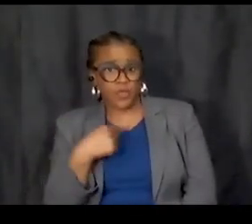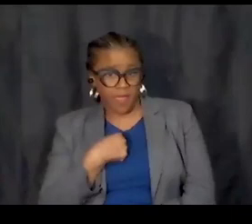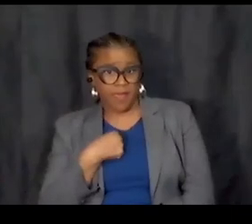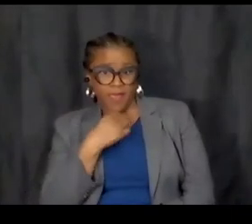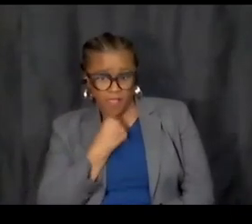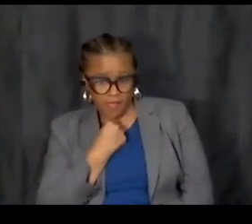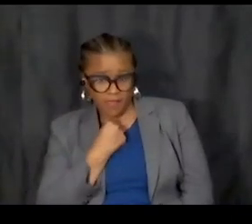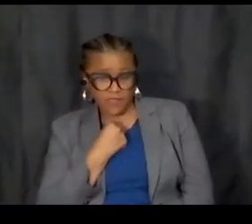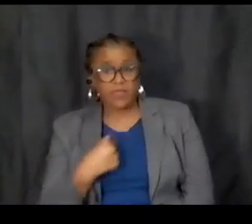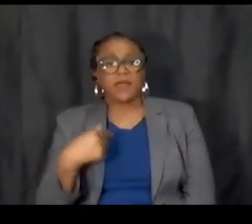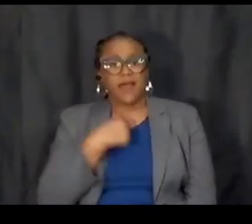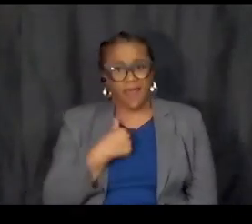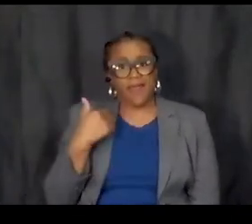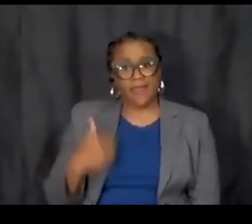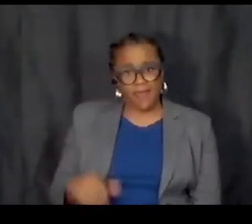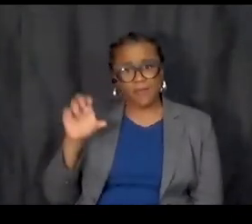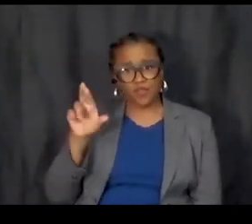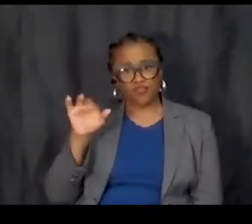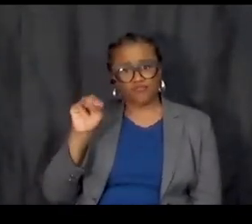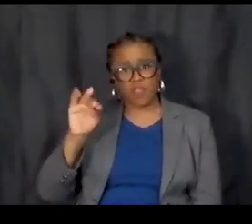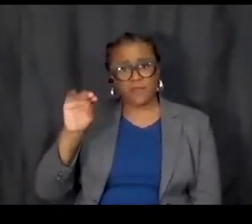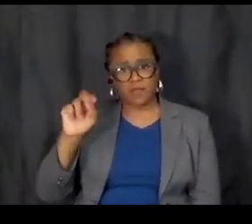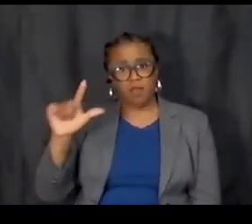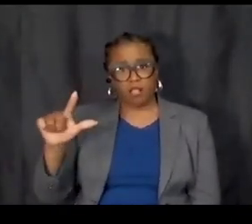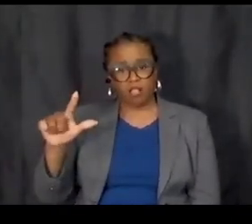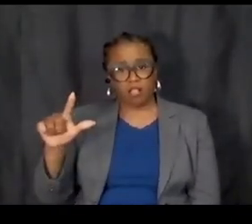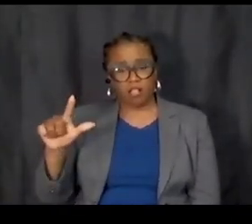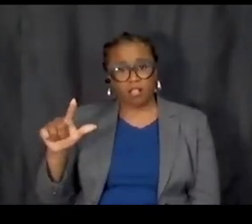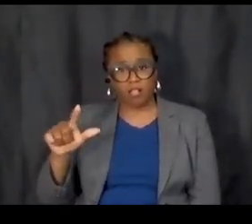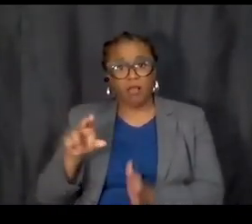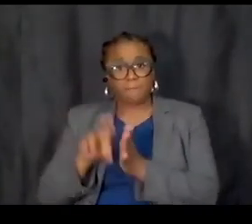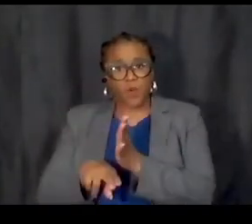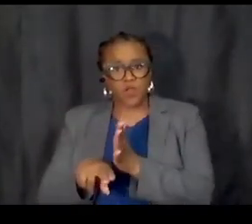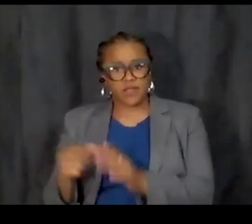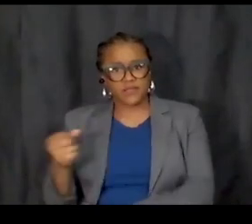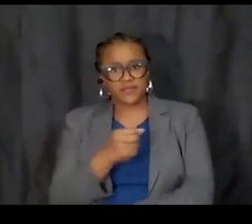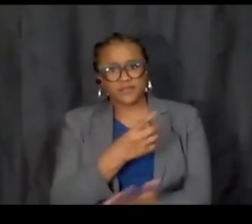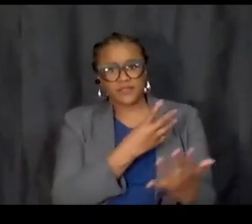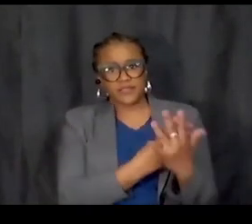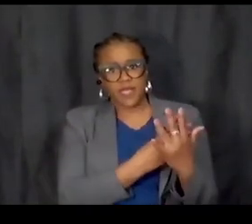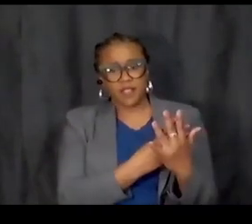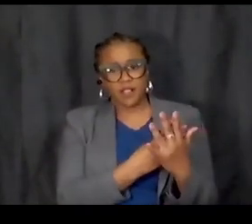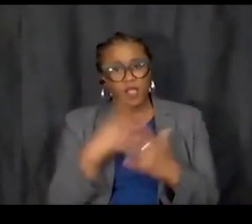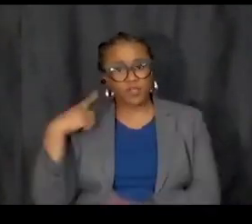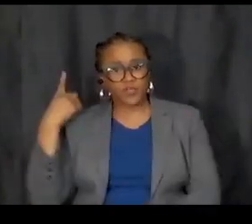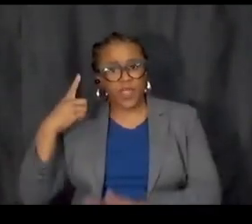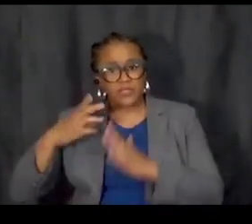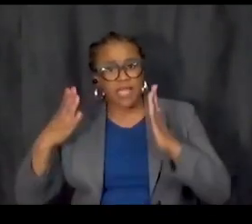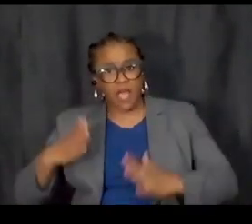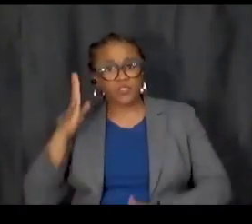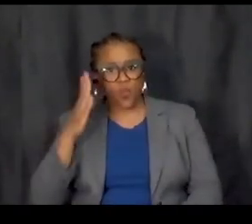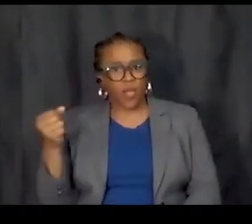And by morgue, cell, or sanitarium, they will put me away. It's